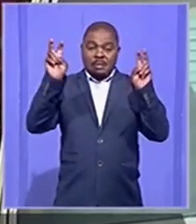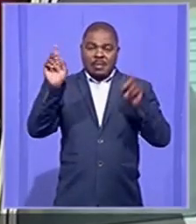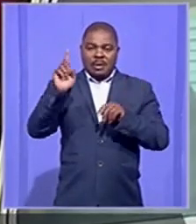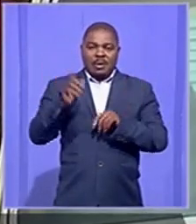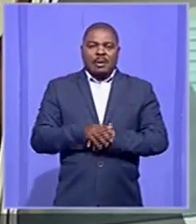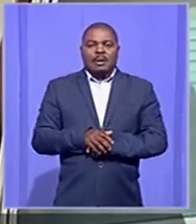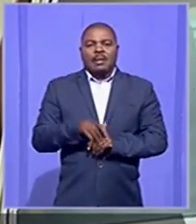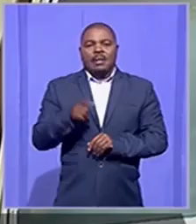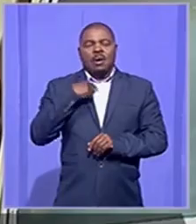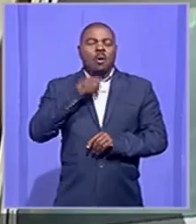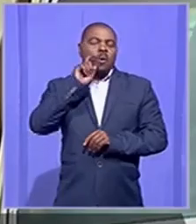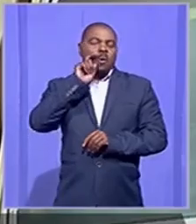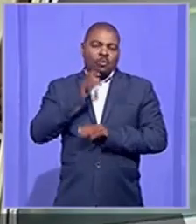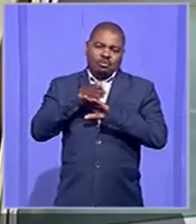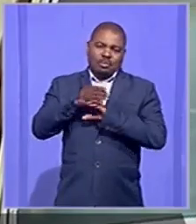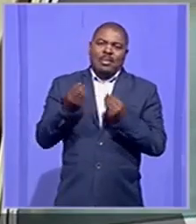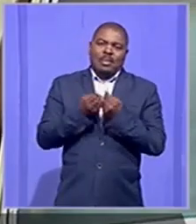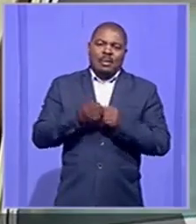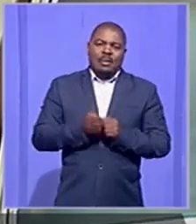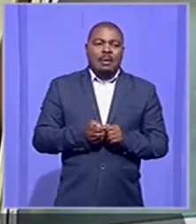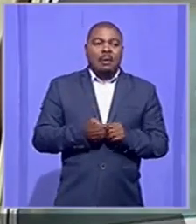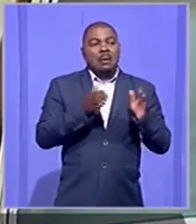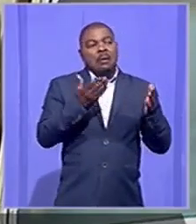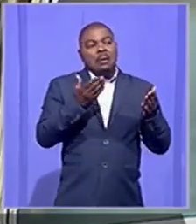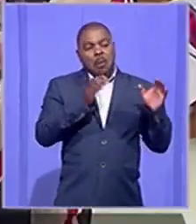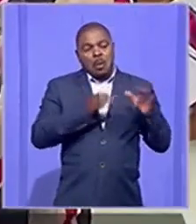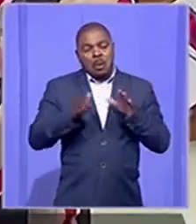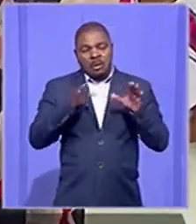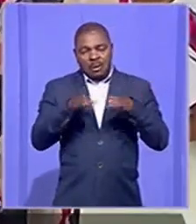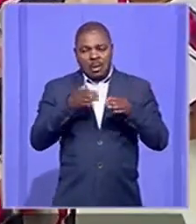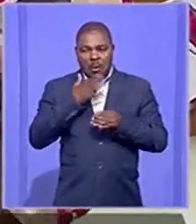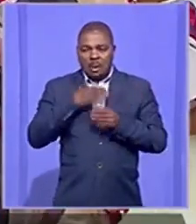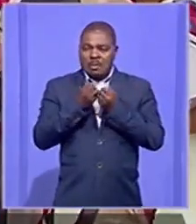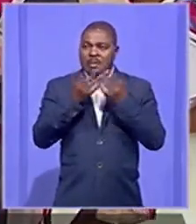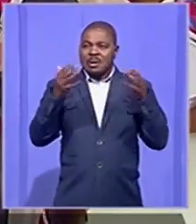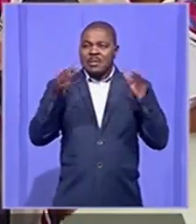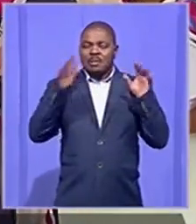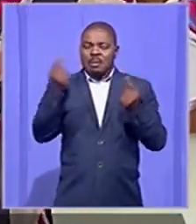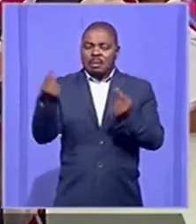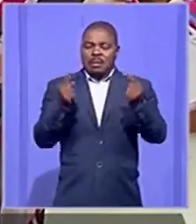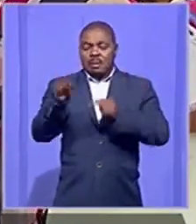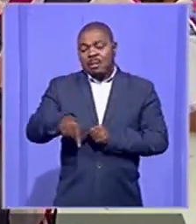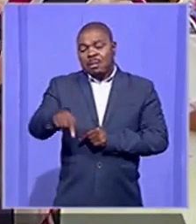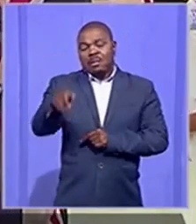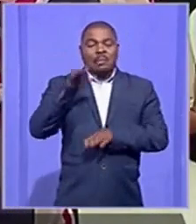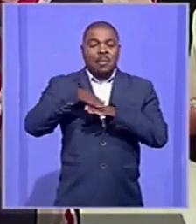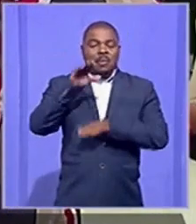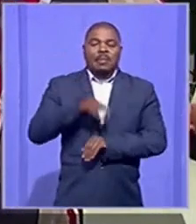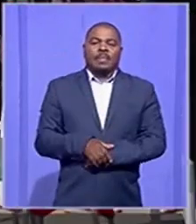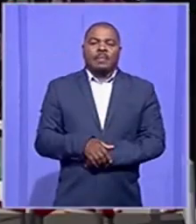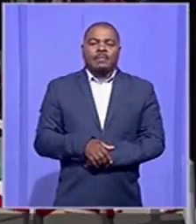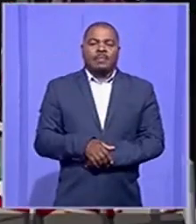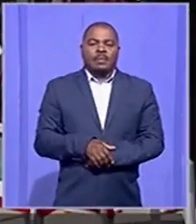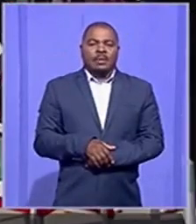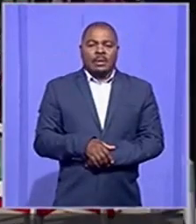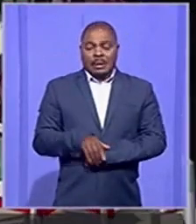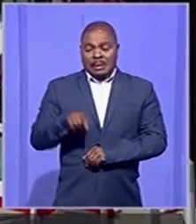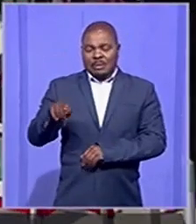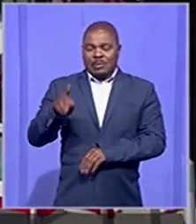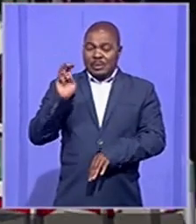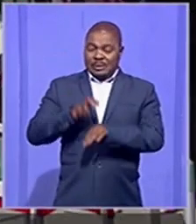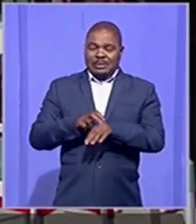ke vintage. Barulaganyi ba solofela go ngwaka babogedi ba le bantsi mo nakong e e tlang. Bataki re a sotlega